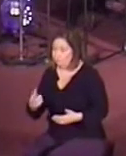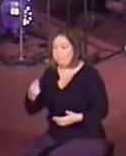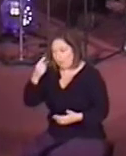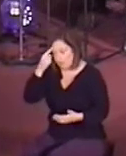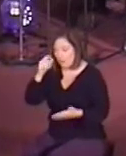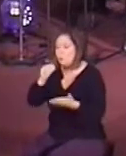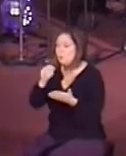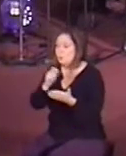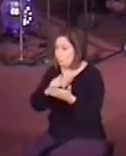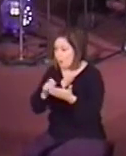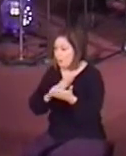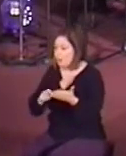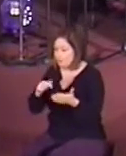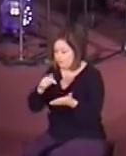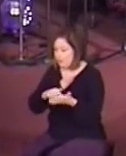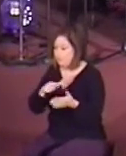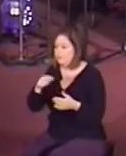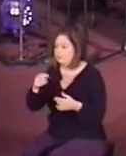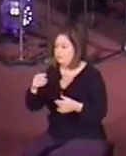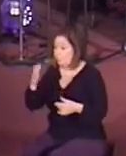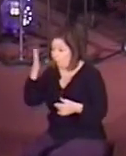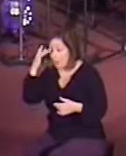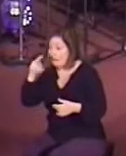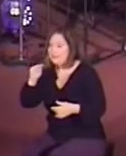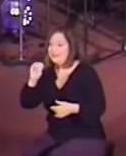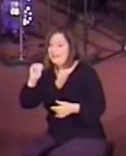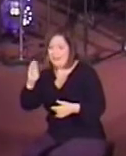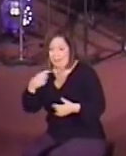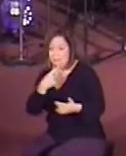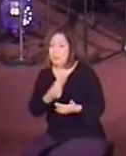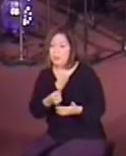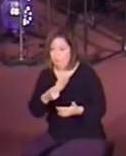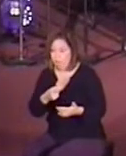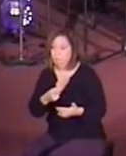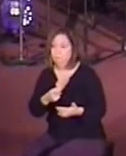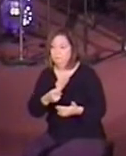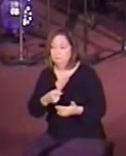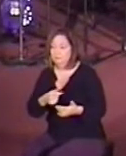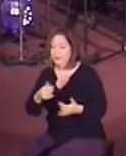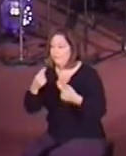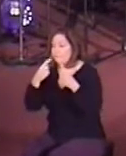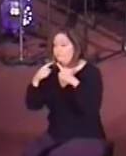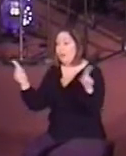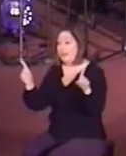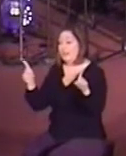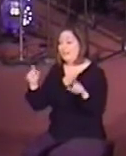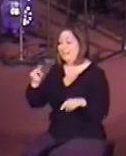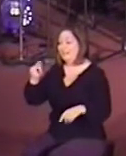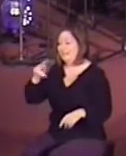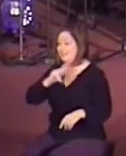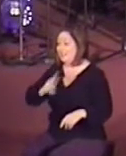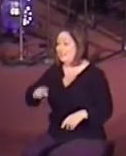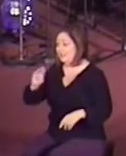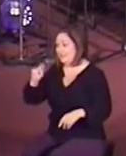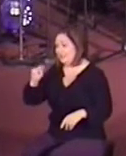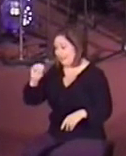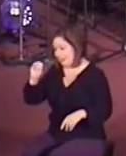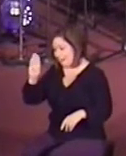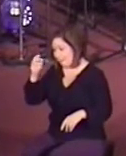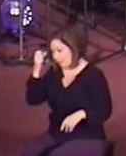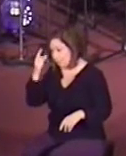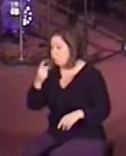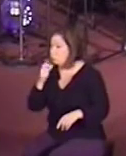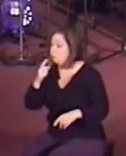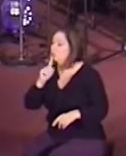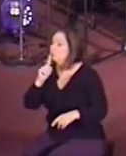will of Nebuchadnezzar. And finally, Nebuchadnezzar recognizes who the true king is. And so many of us live our lives, whether